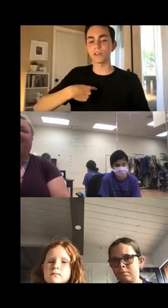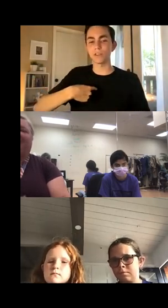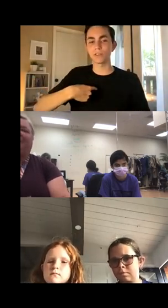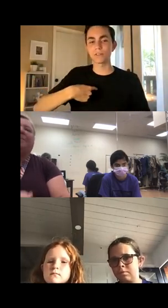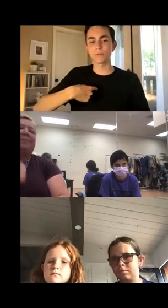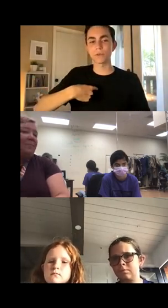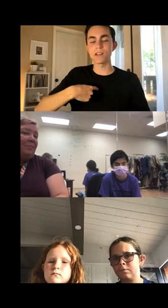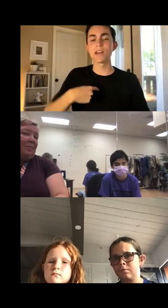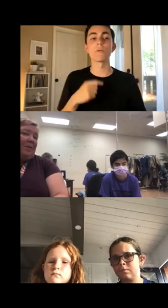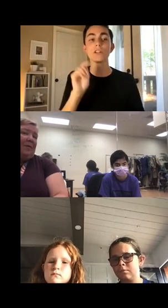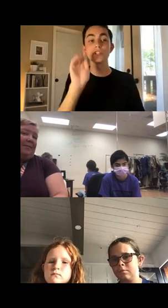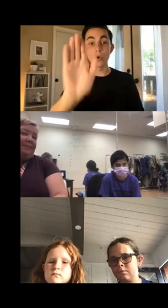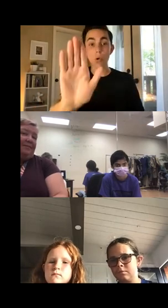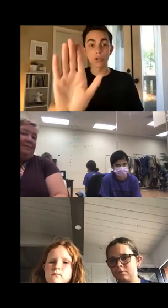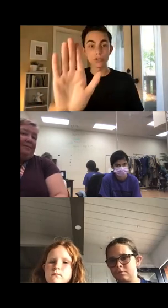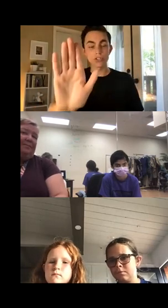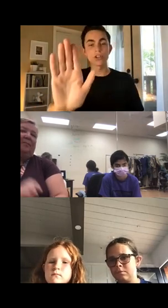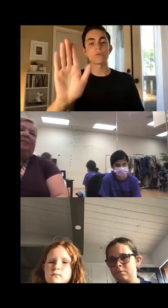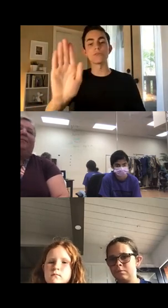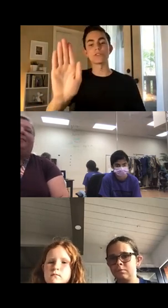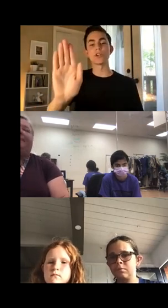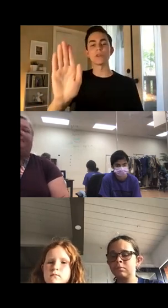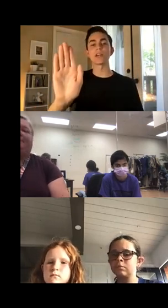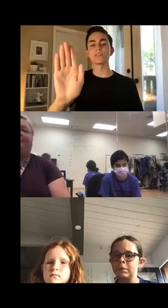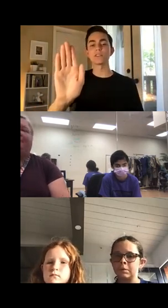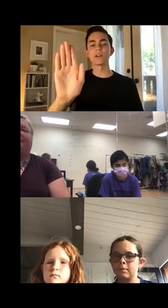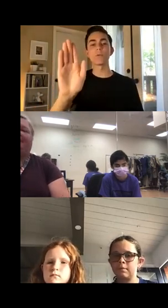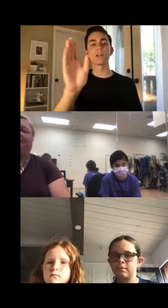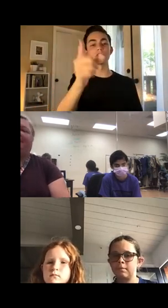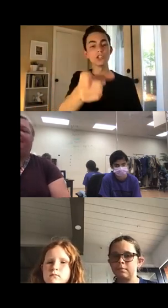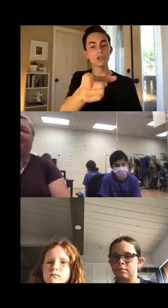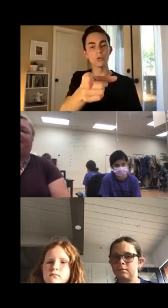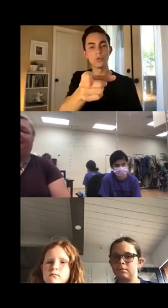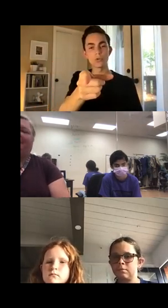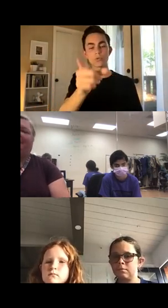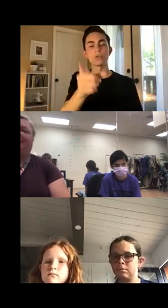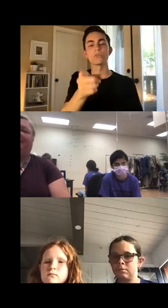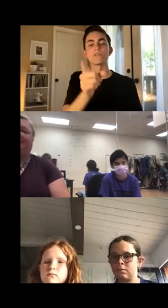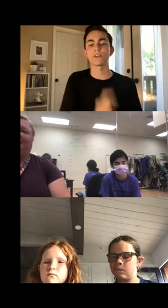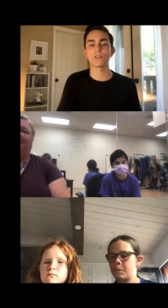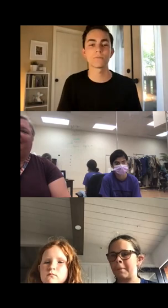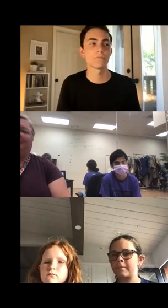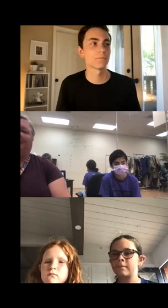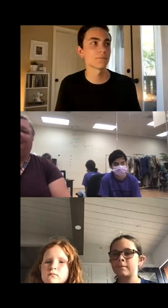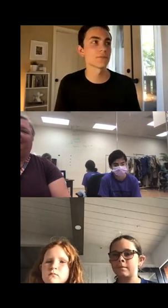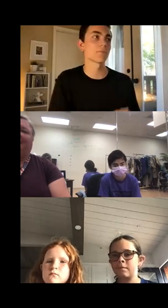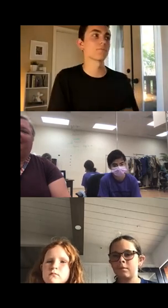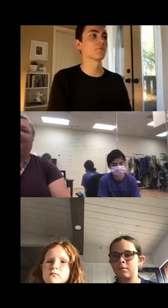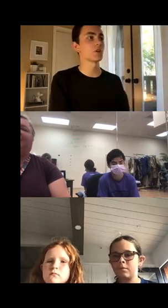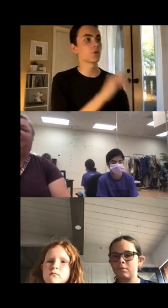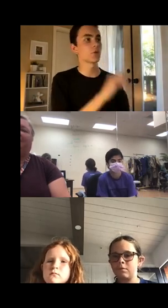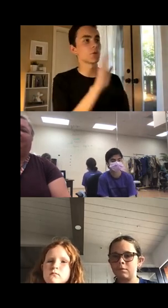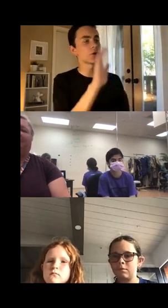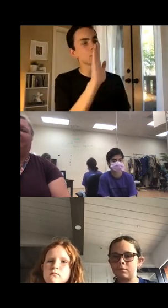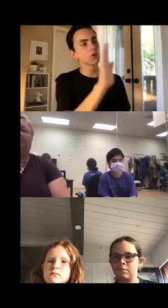single finger, right? And when it's yours, we use the open hand. When it's you, we use the finger. So